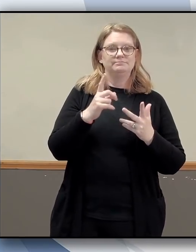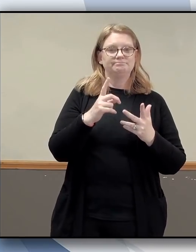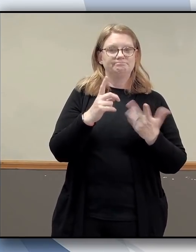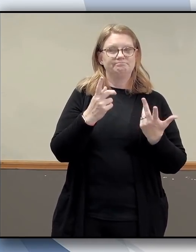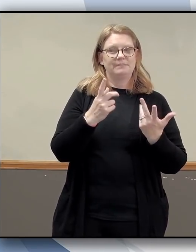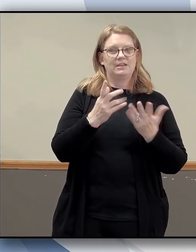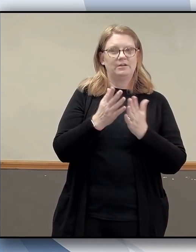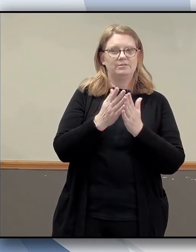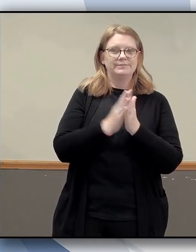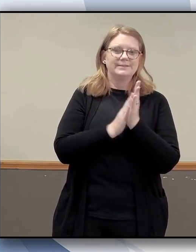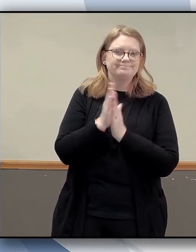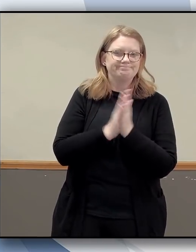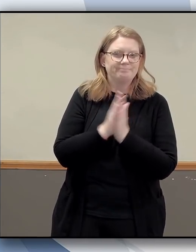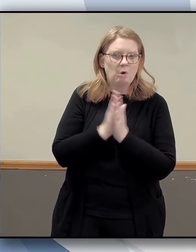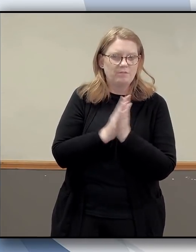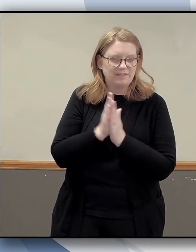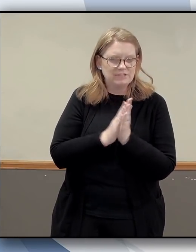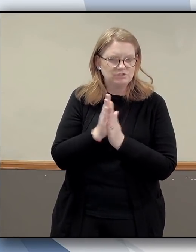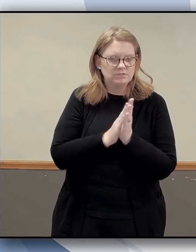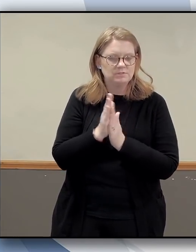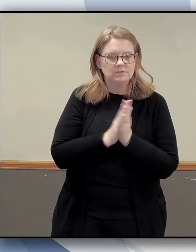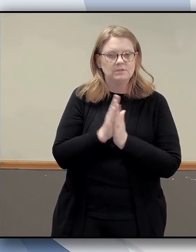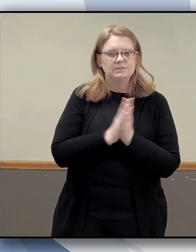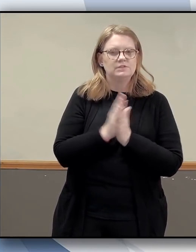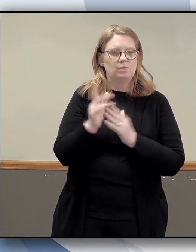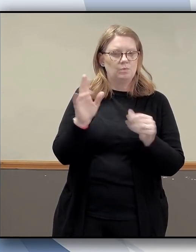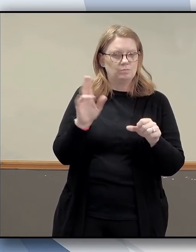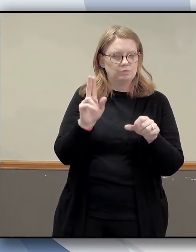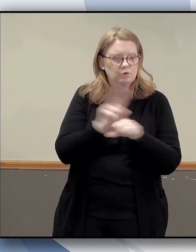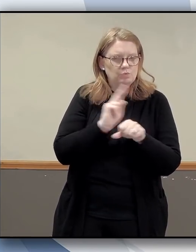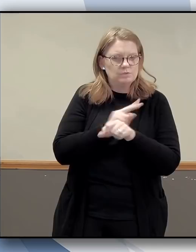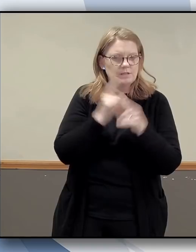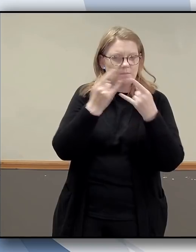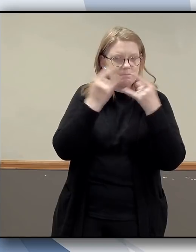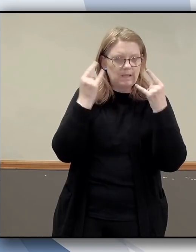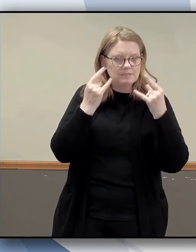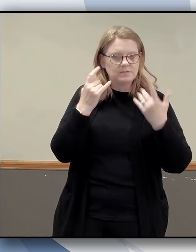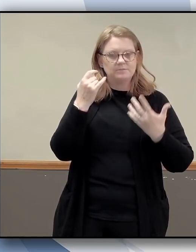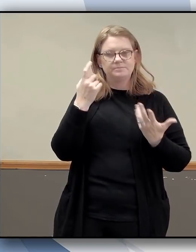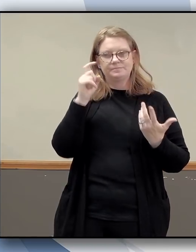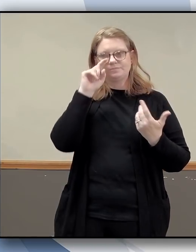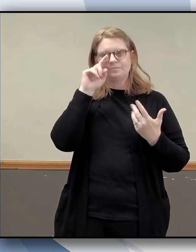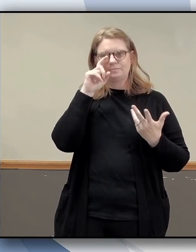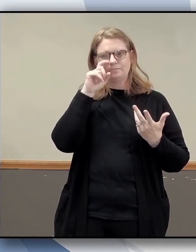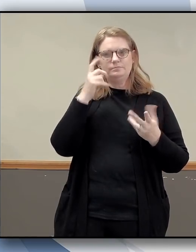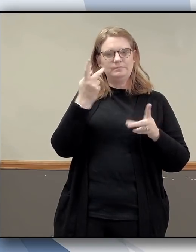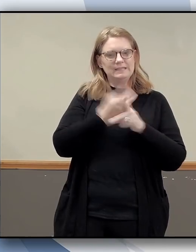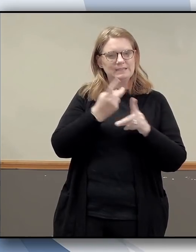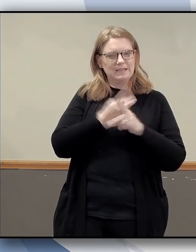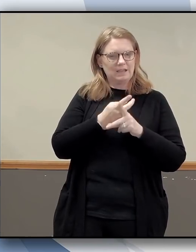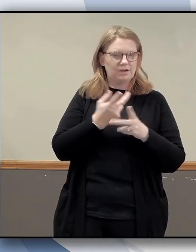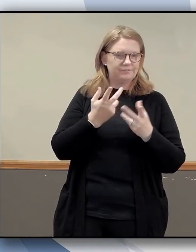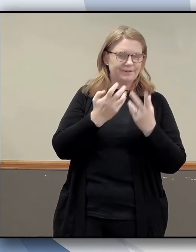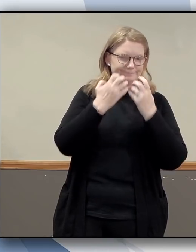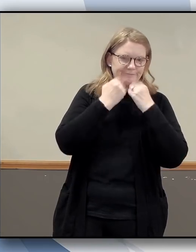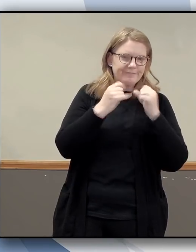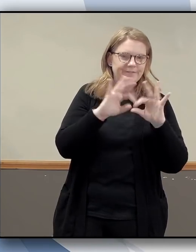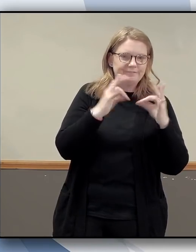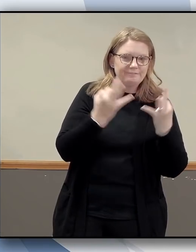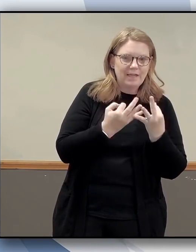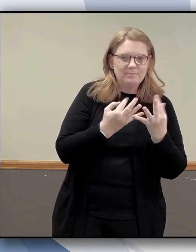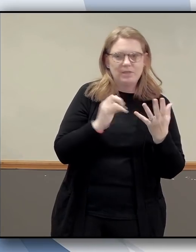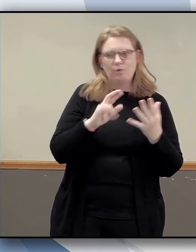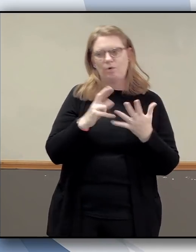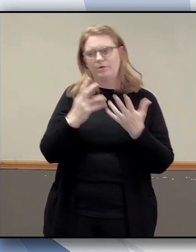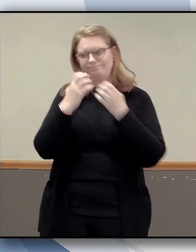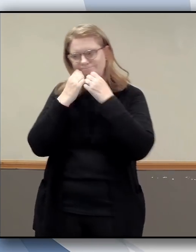is a sense of caring or a sense of self-preservation, find those incentives versus trying to, keep coming